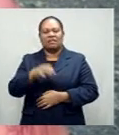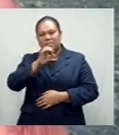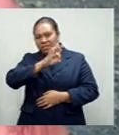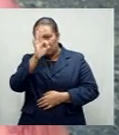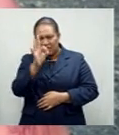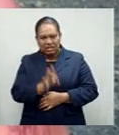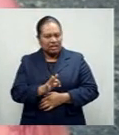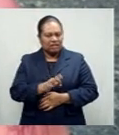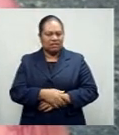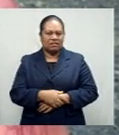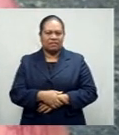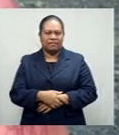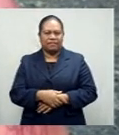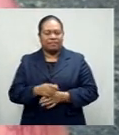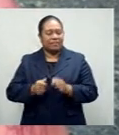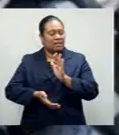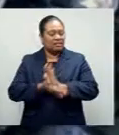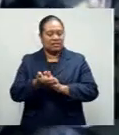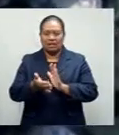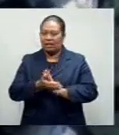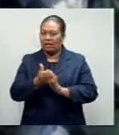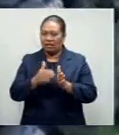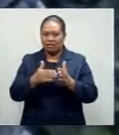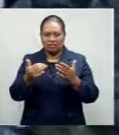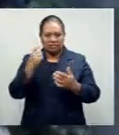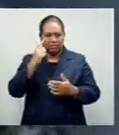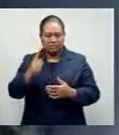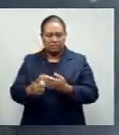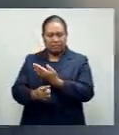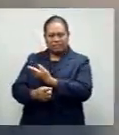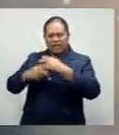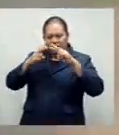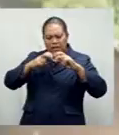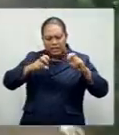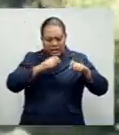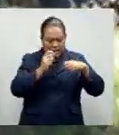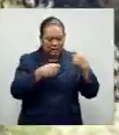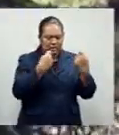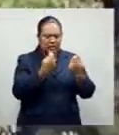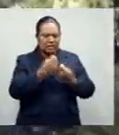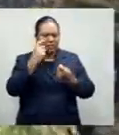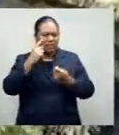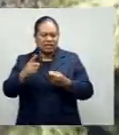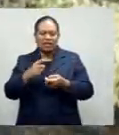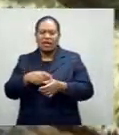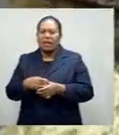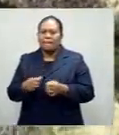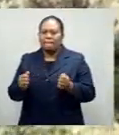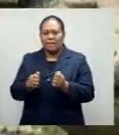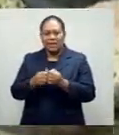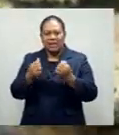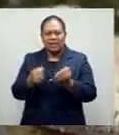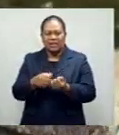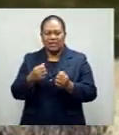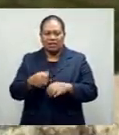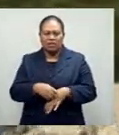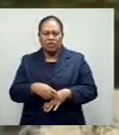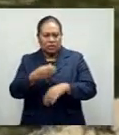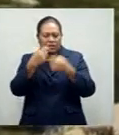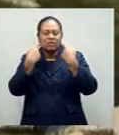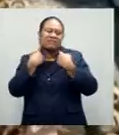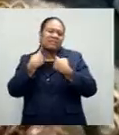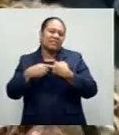are a little higher. They really didn't like the heat. A team of researchers estimate more than 1 billion marine animals along the coastline were killed by